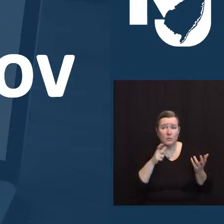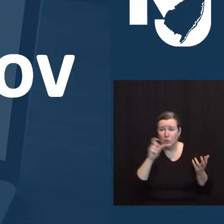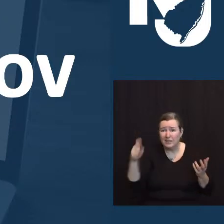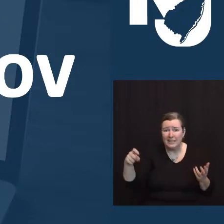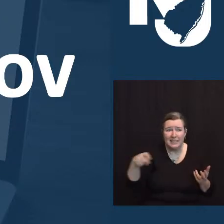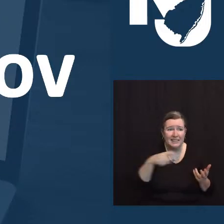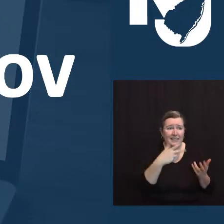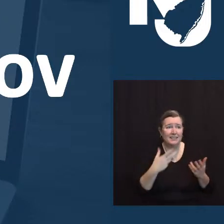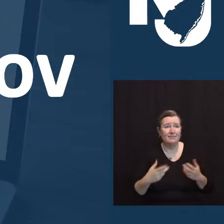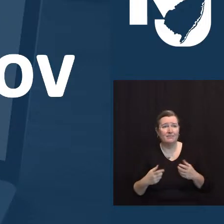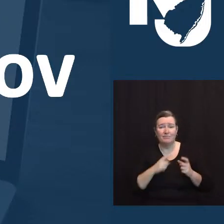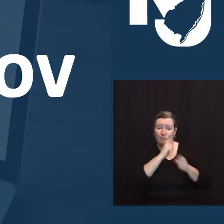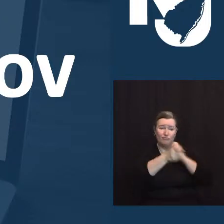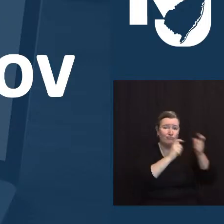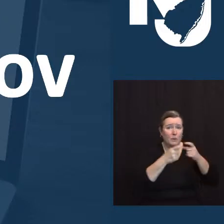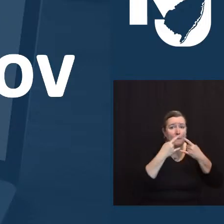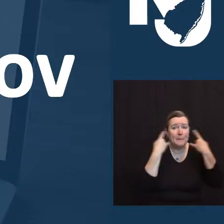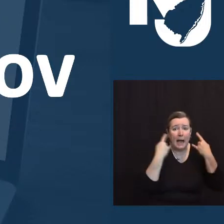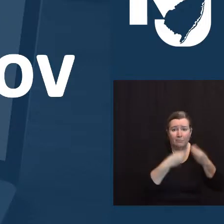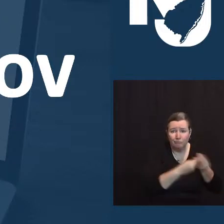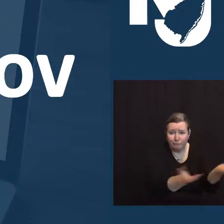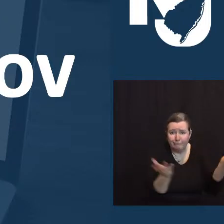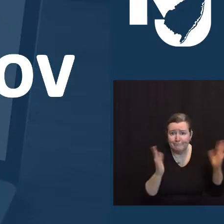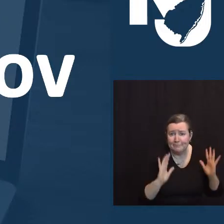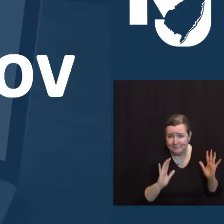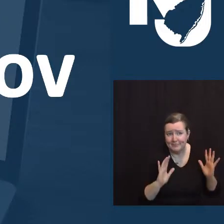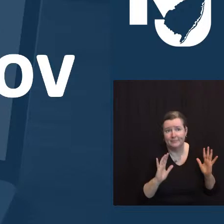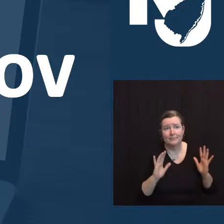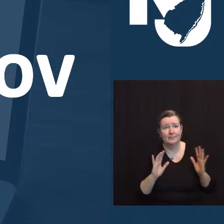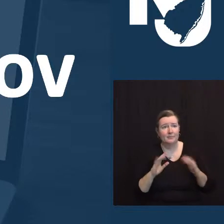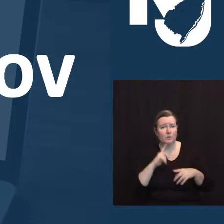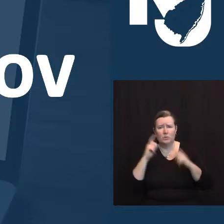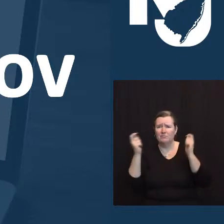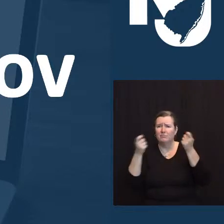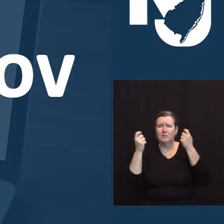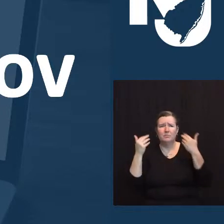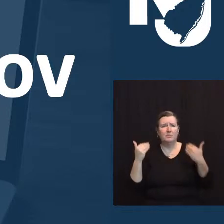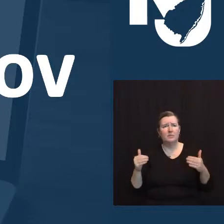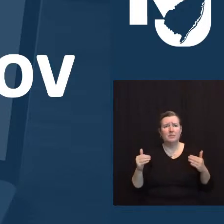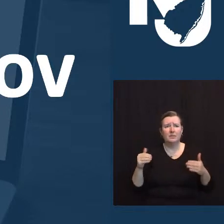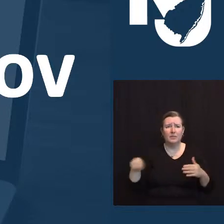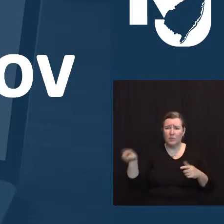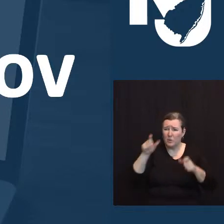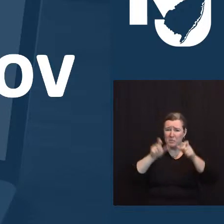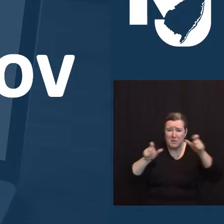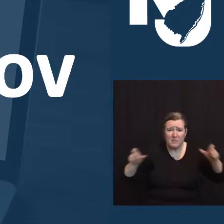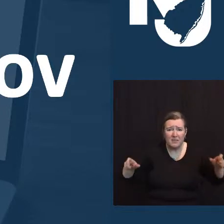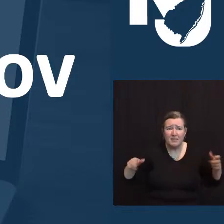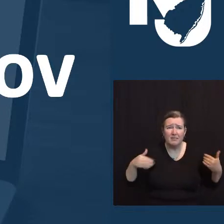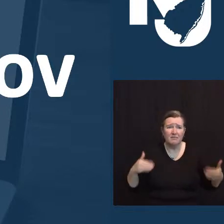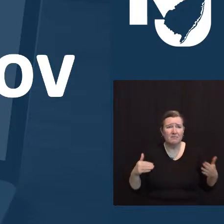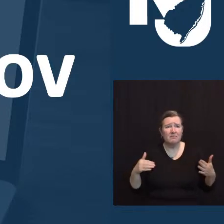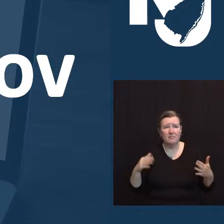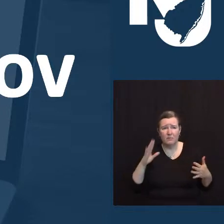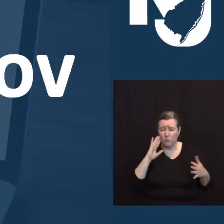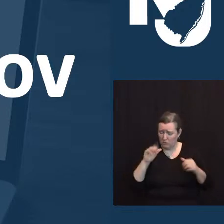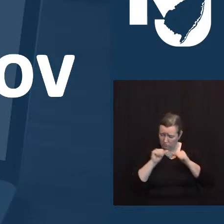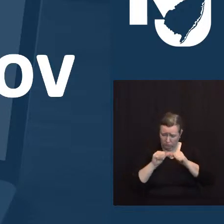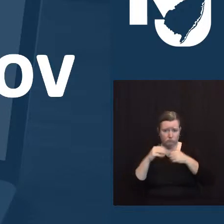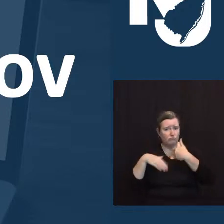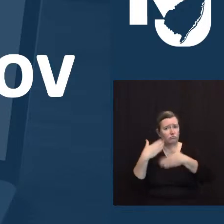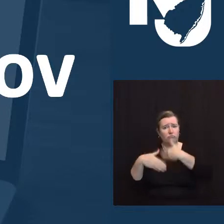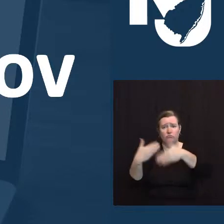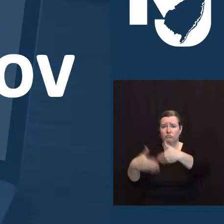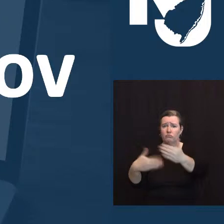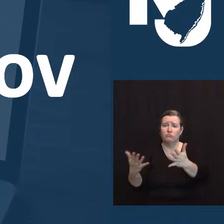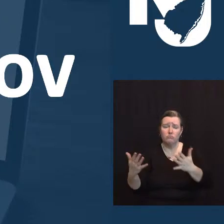many others. We celebrated many of these New Jerseyans here at this table, and I suspect we're not done celebrating. We also had time to